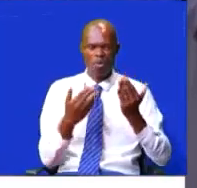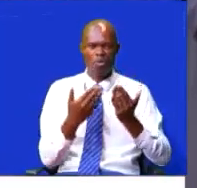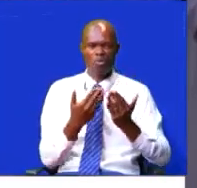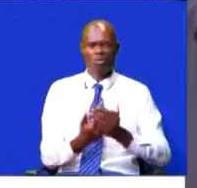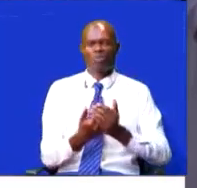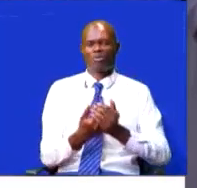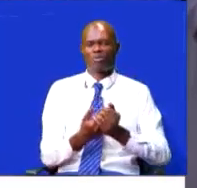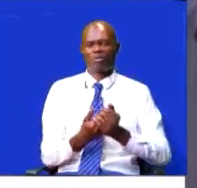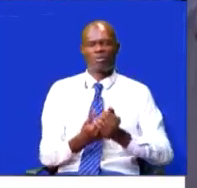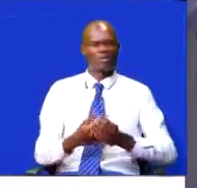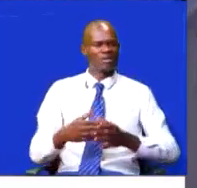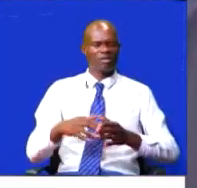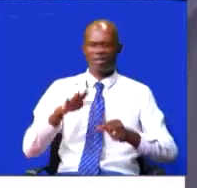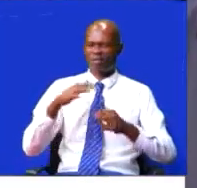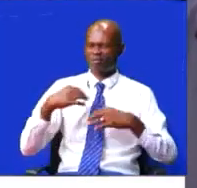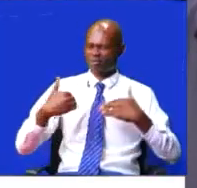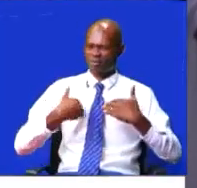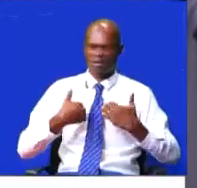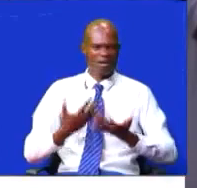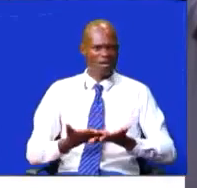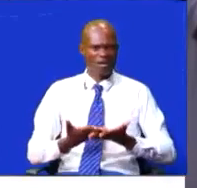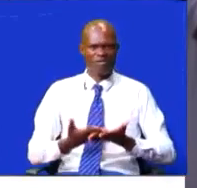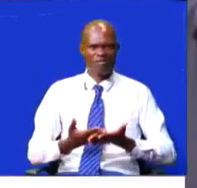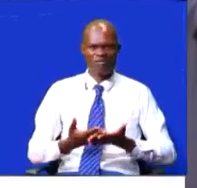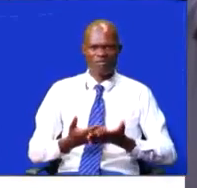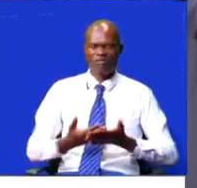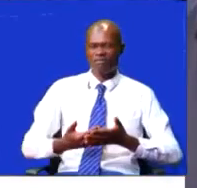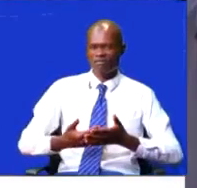capacity to house the